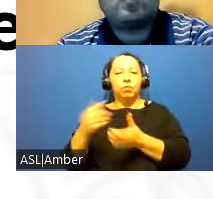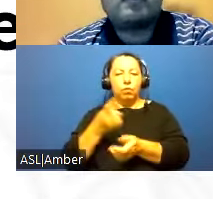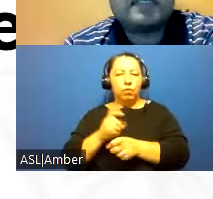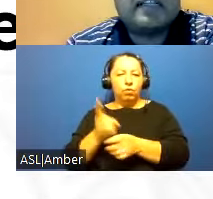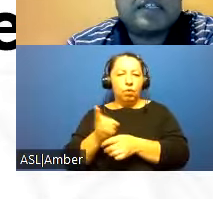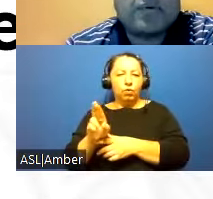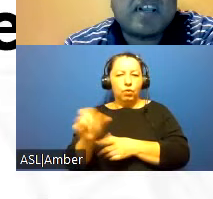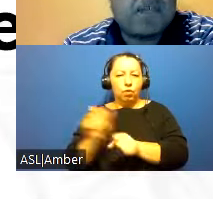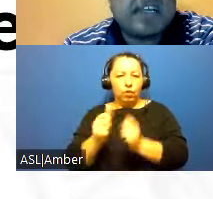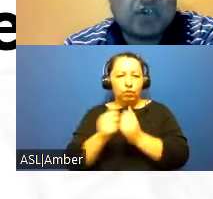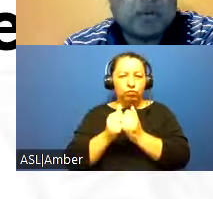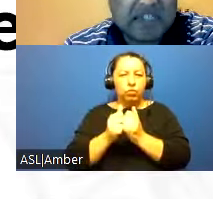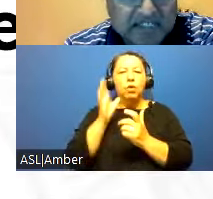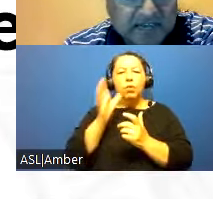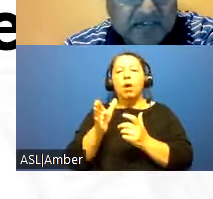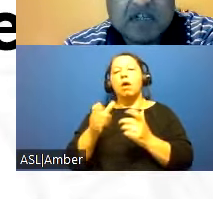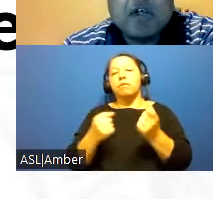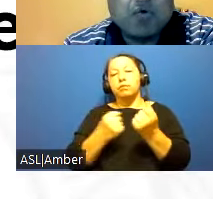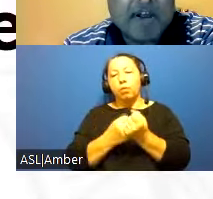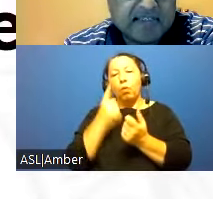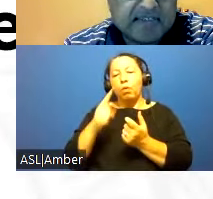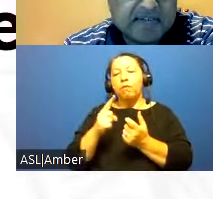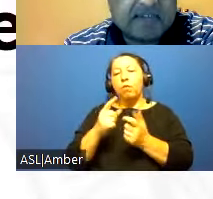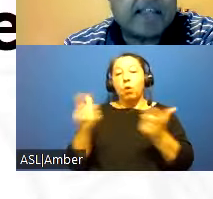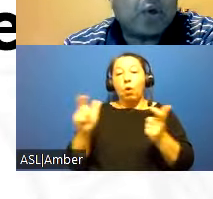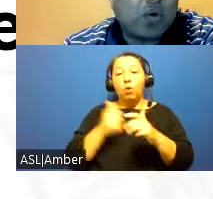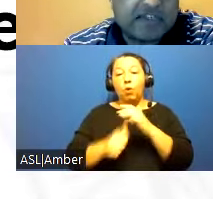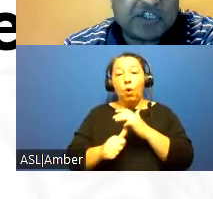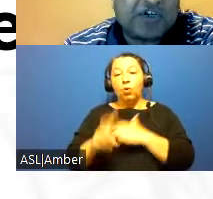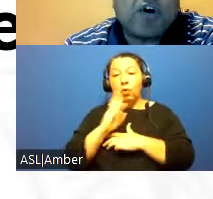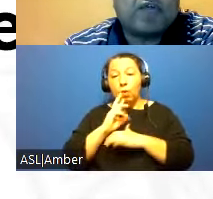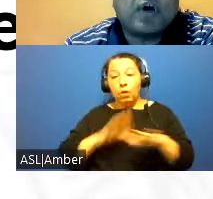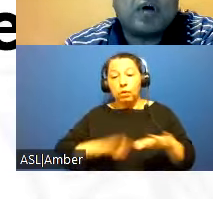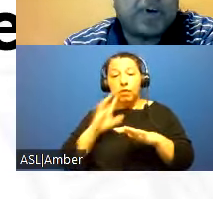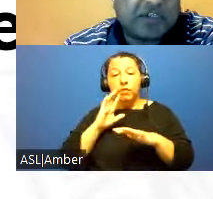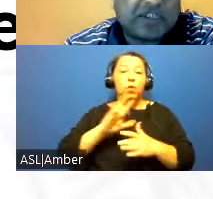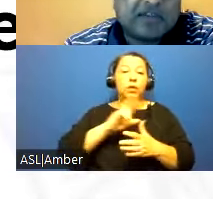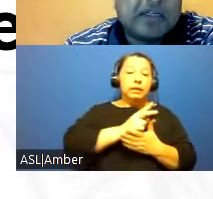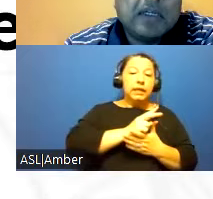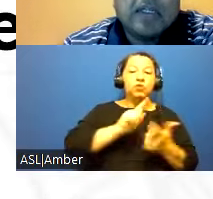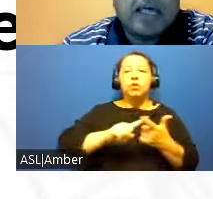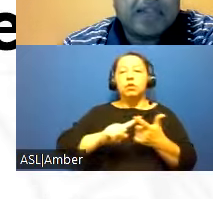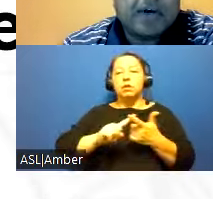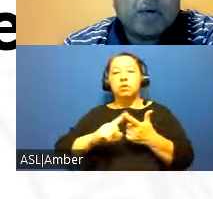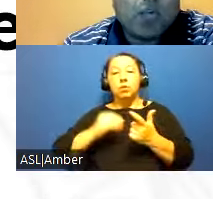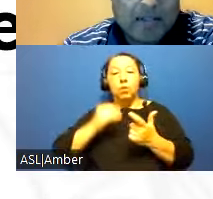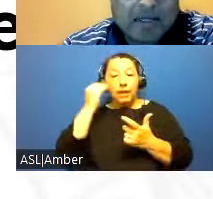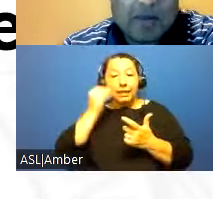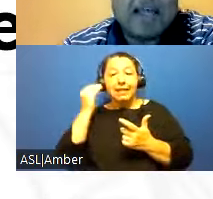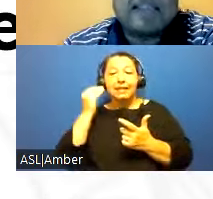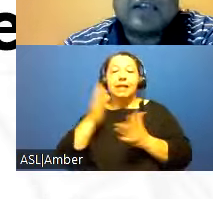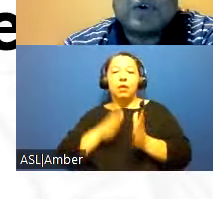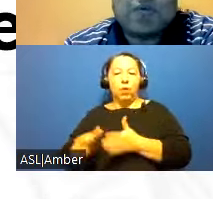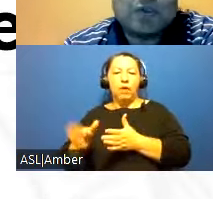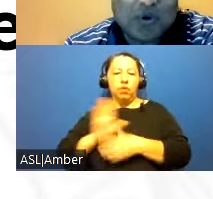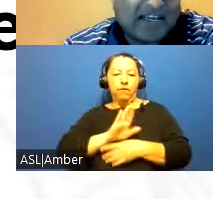large underwater sites to identify salt kitchens, residences, and the organization of production. Heather,